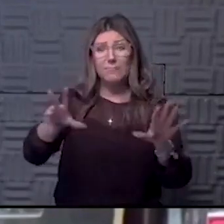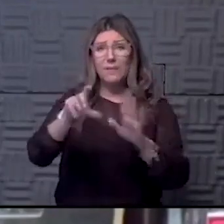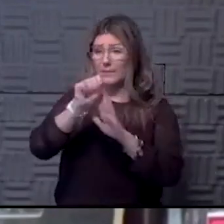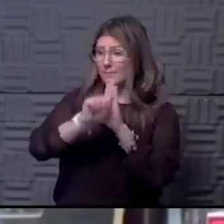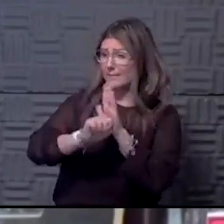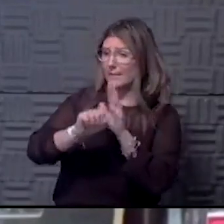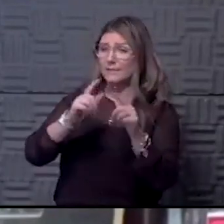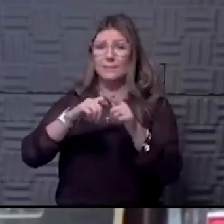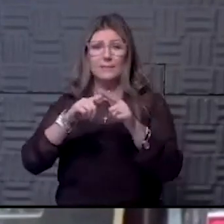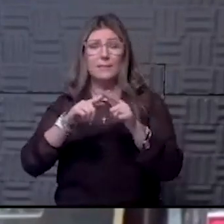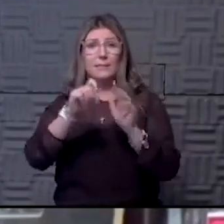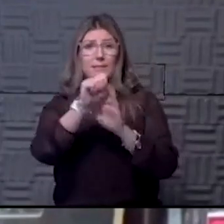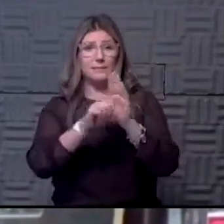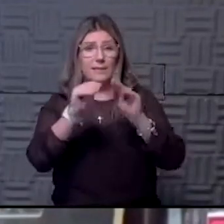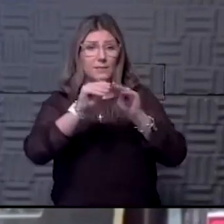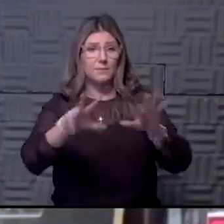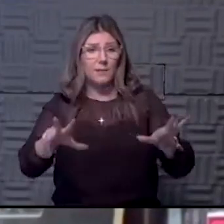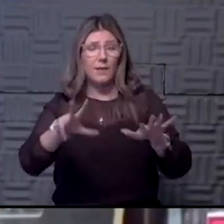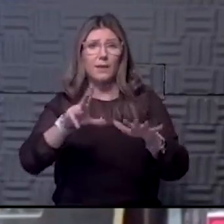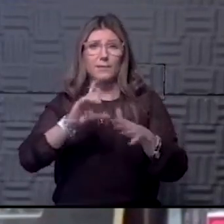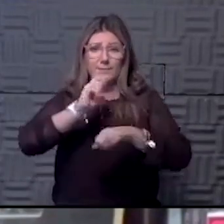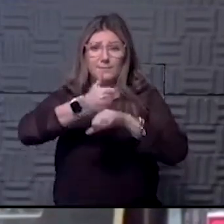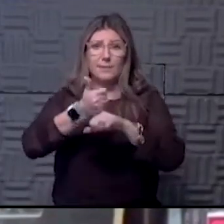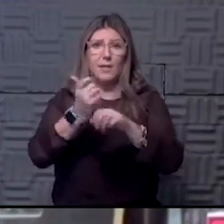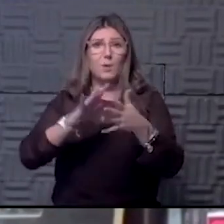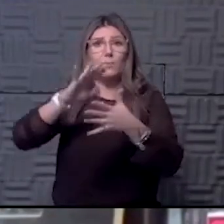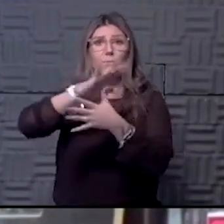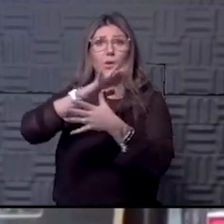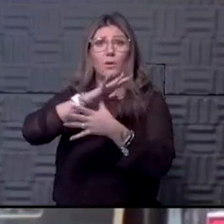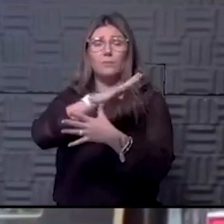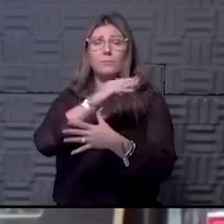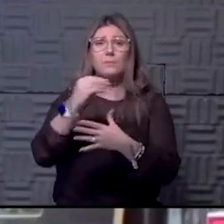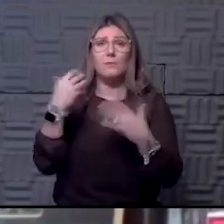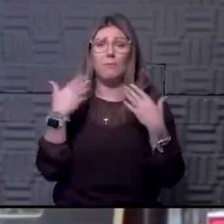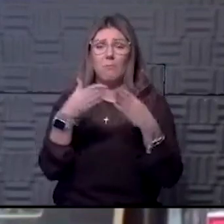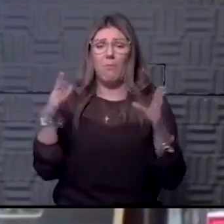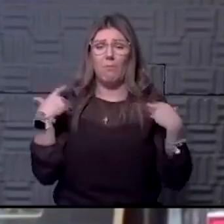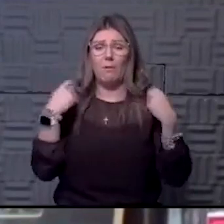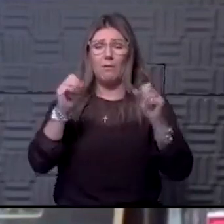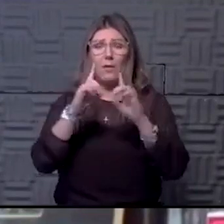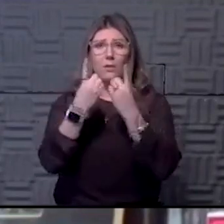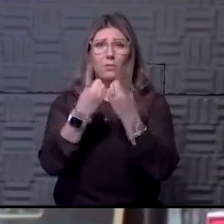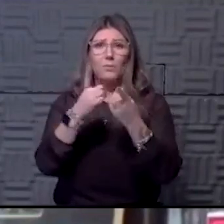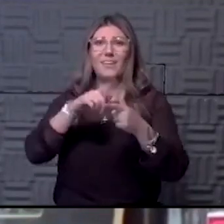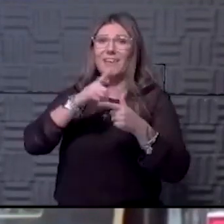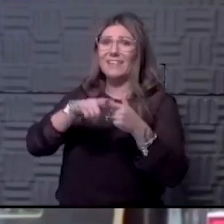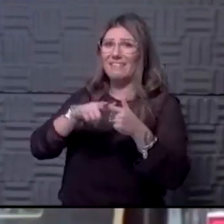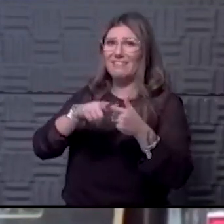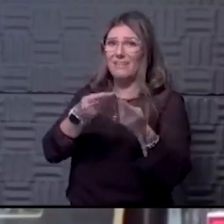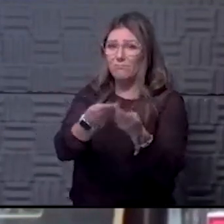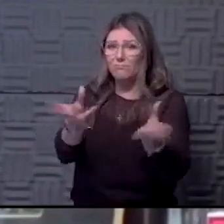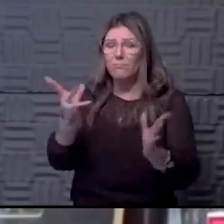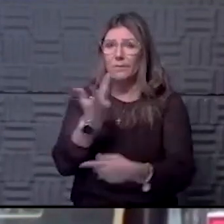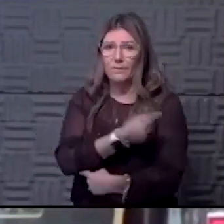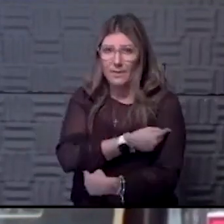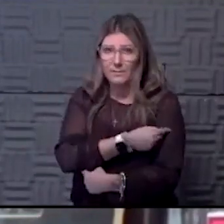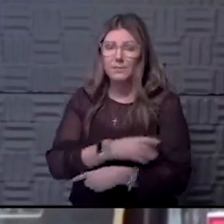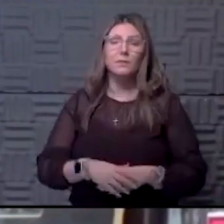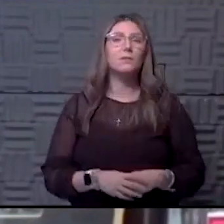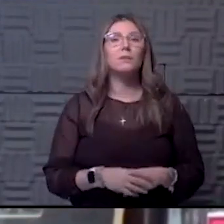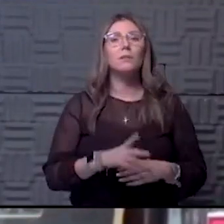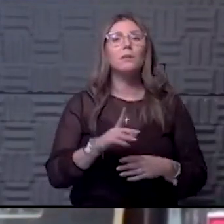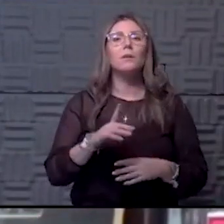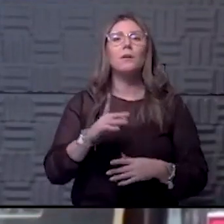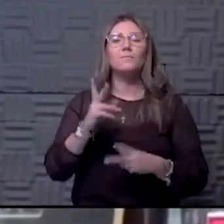distribute it, create the priorities, and public health departments and others then administer the vaccine. When I was in